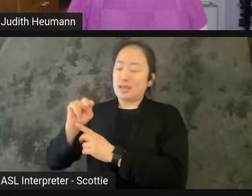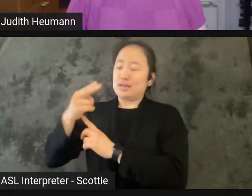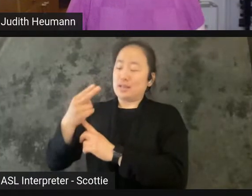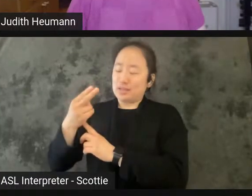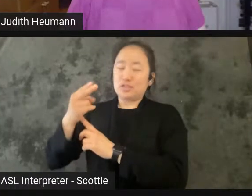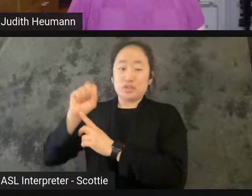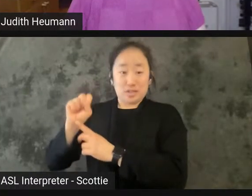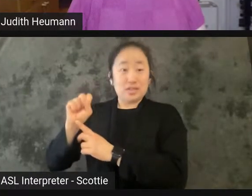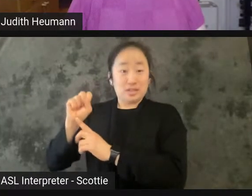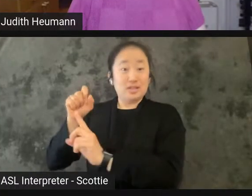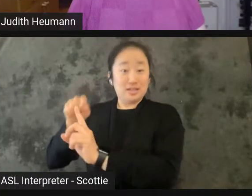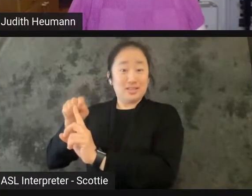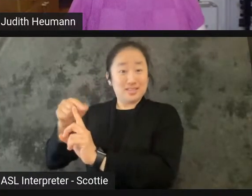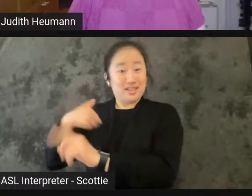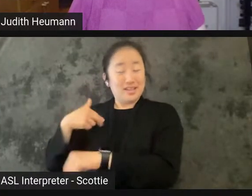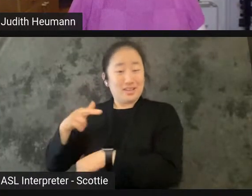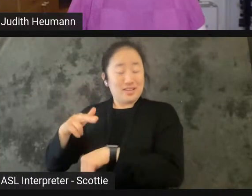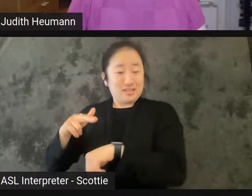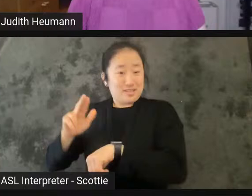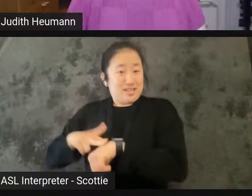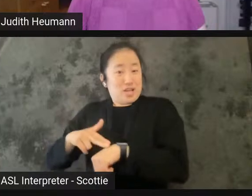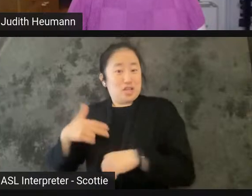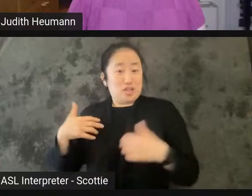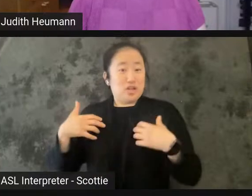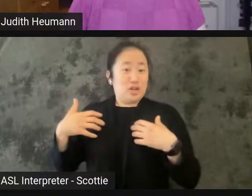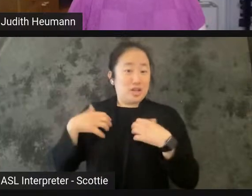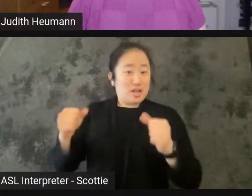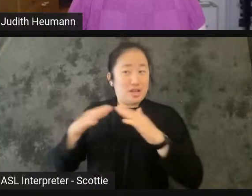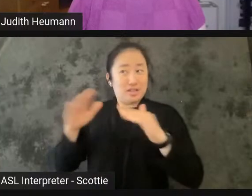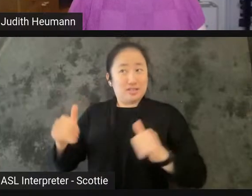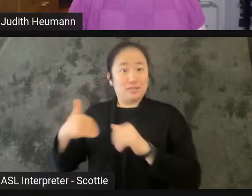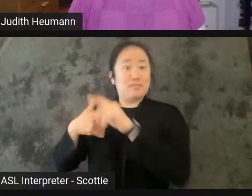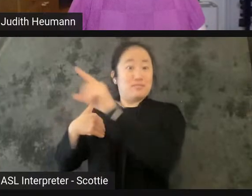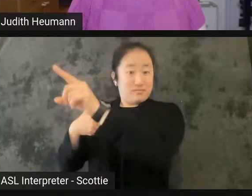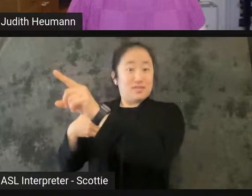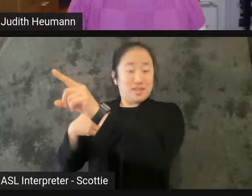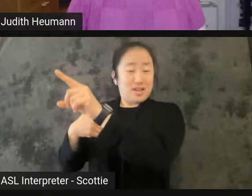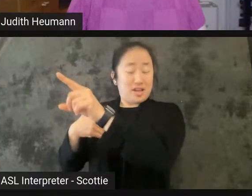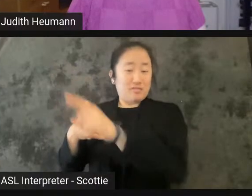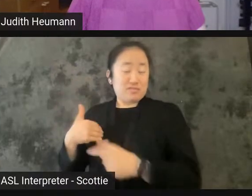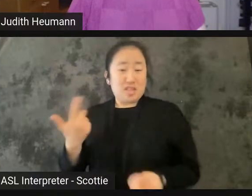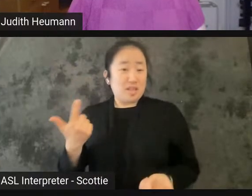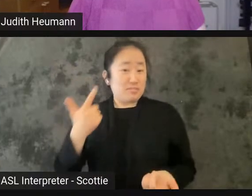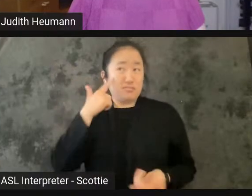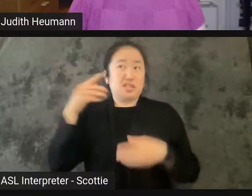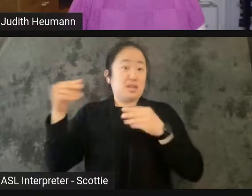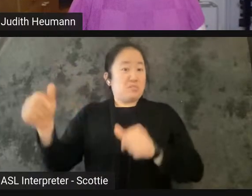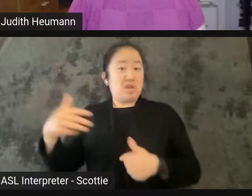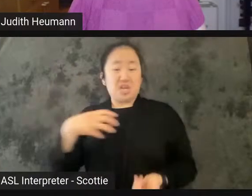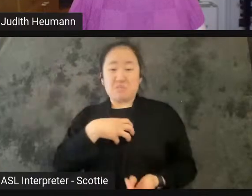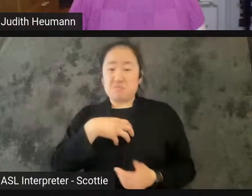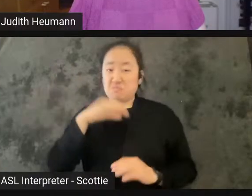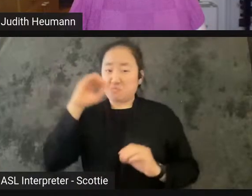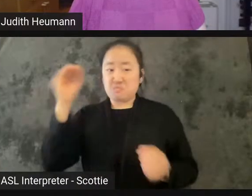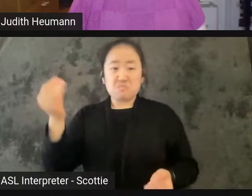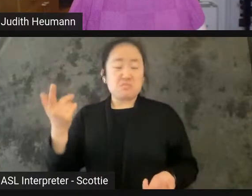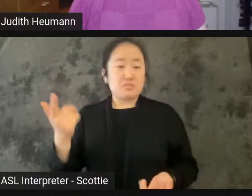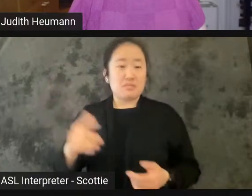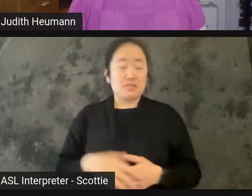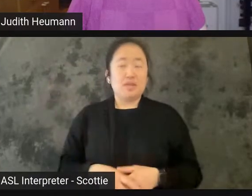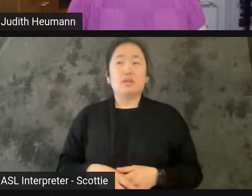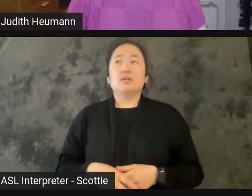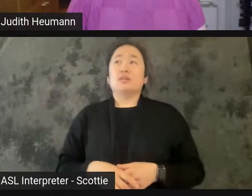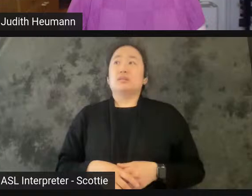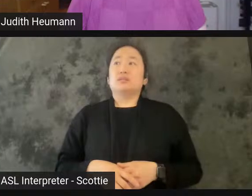course. But, I have friends who live in England, and to me, it's